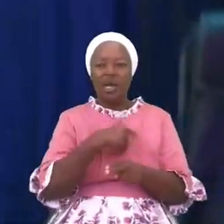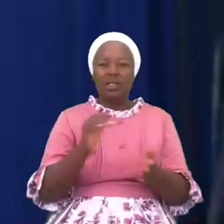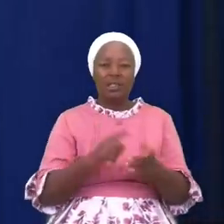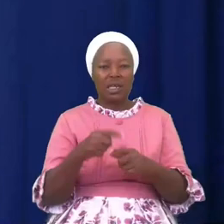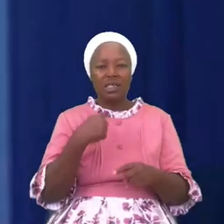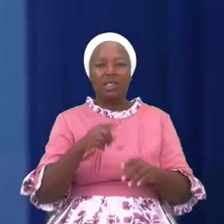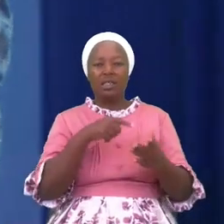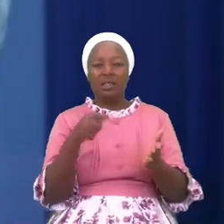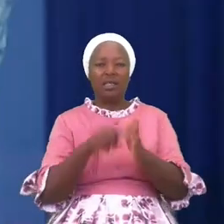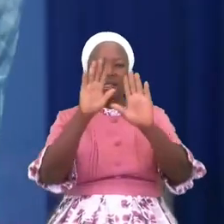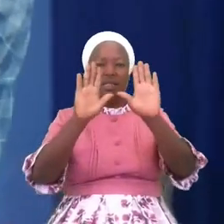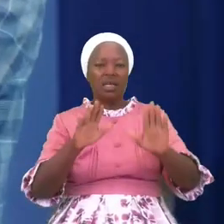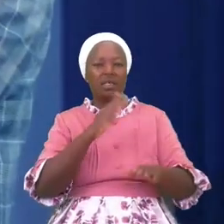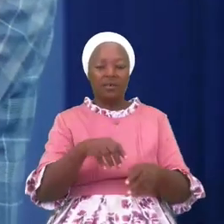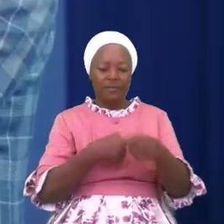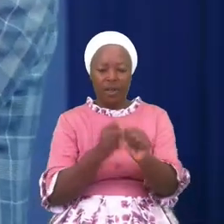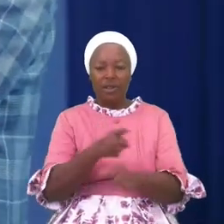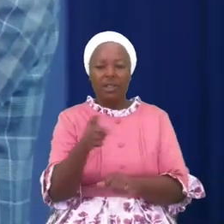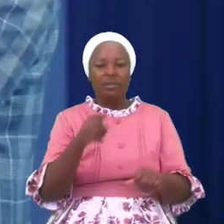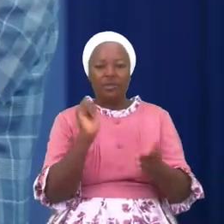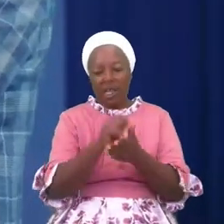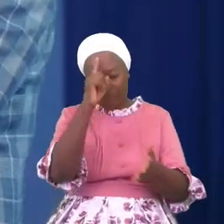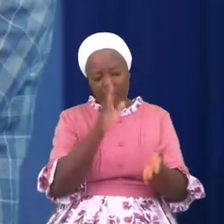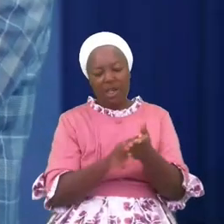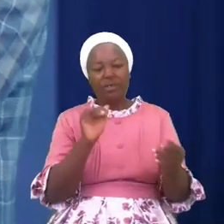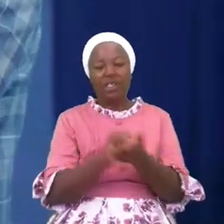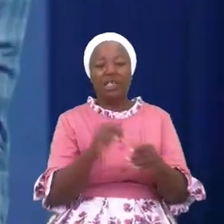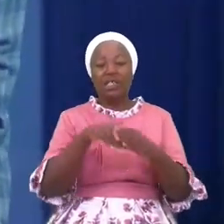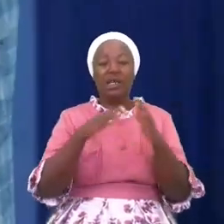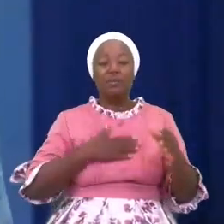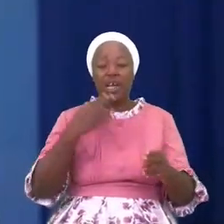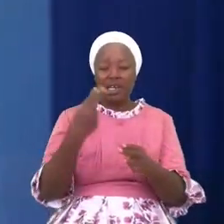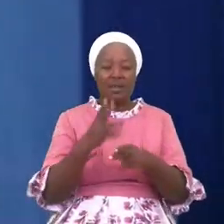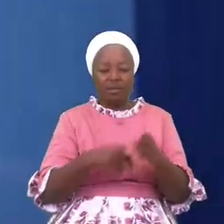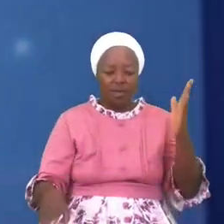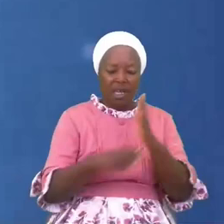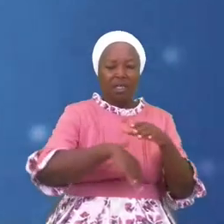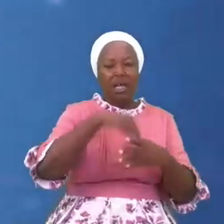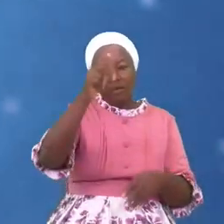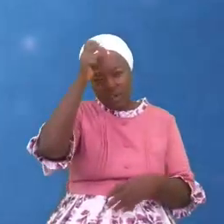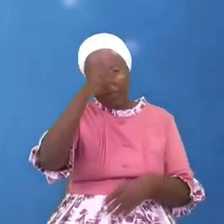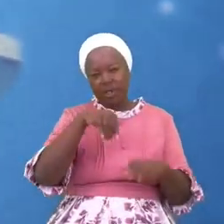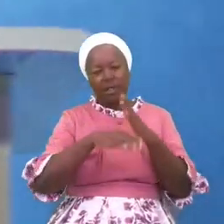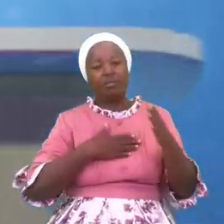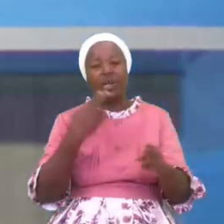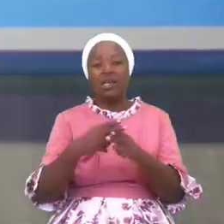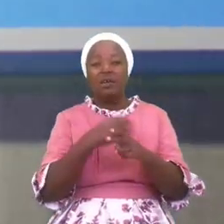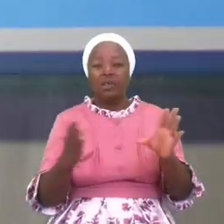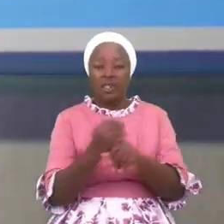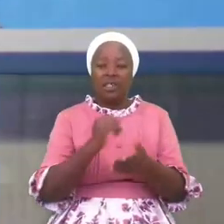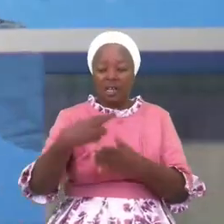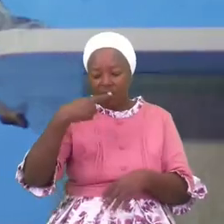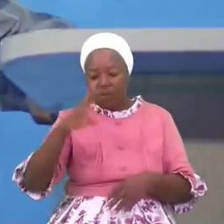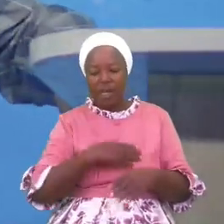They'll cast out devils in my name. They'll take that serpent and throw it away in my name. If they drink any deadly thing